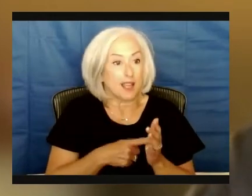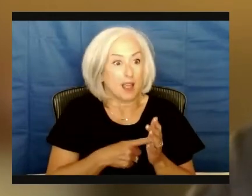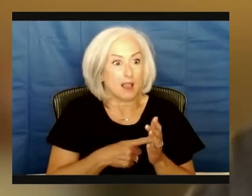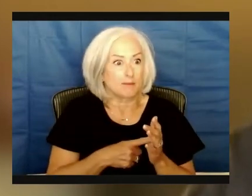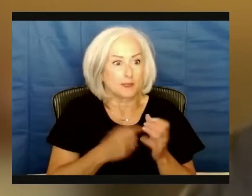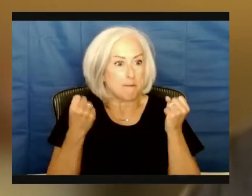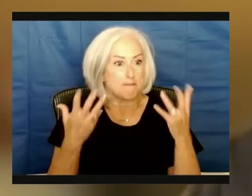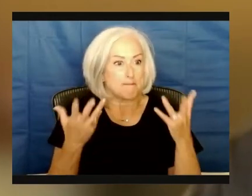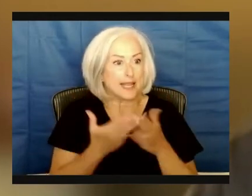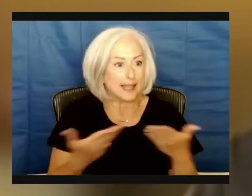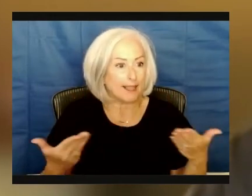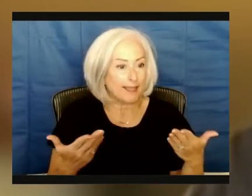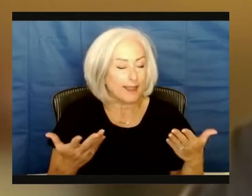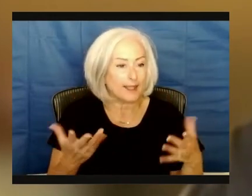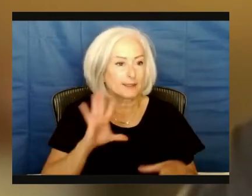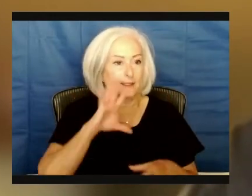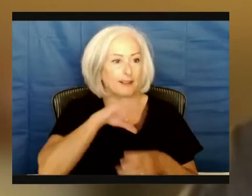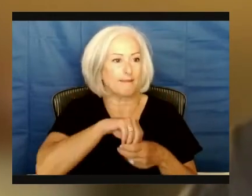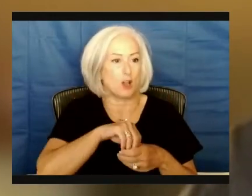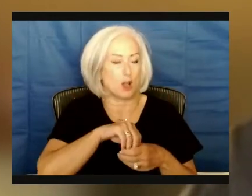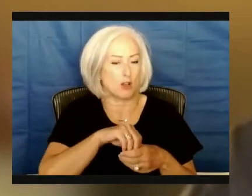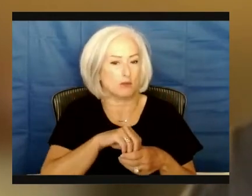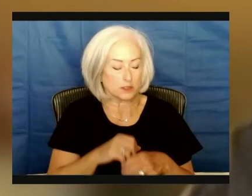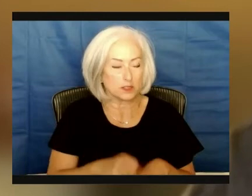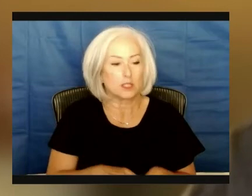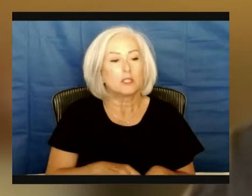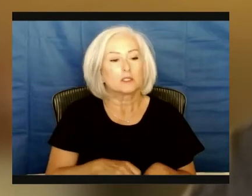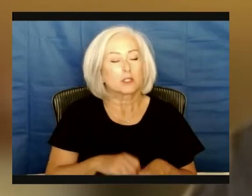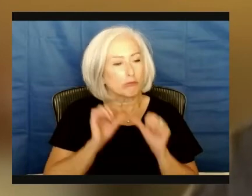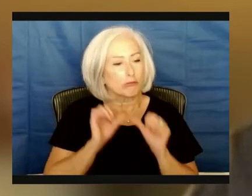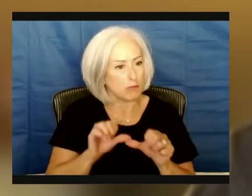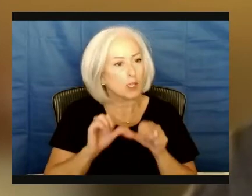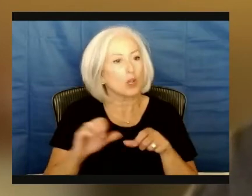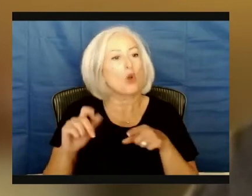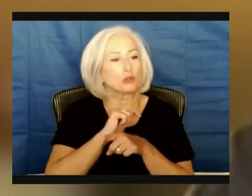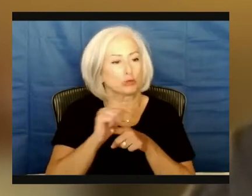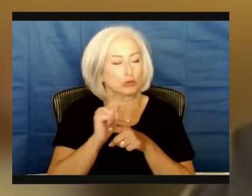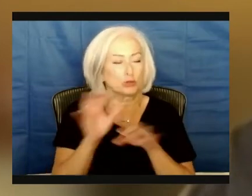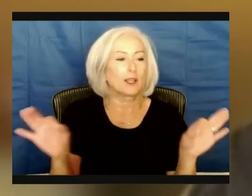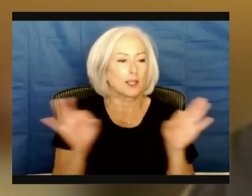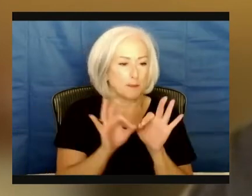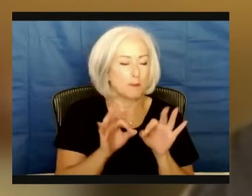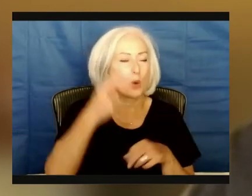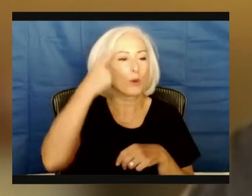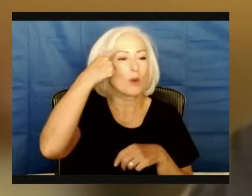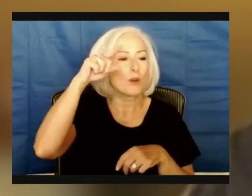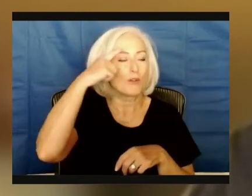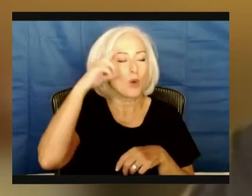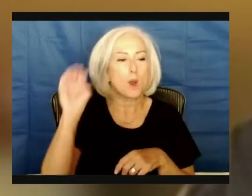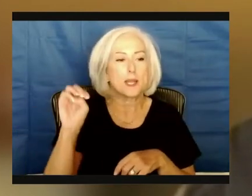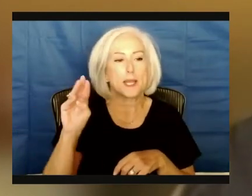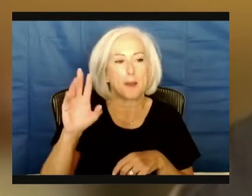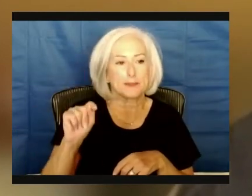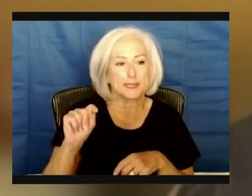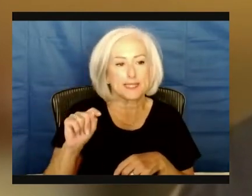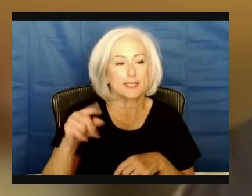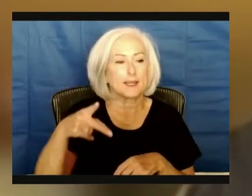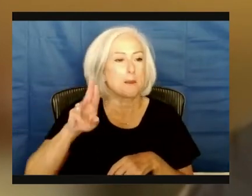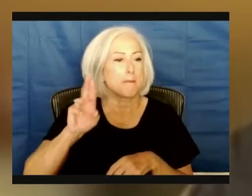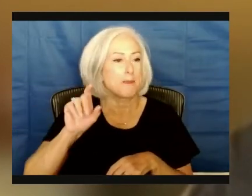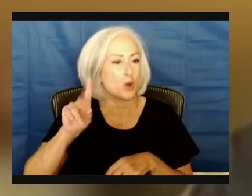caused by something else. And so that ongoing training is critical for EMTs, for paramedics and first